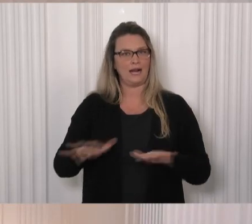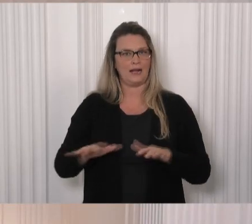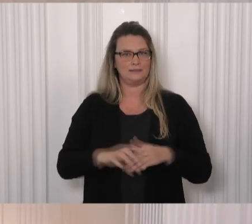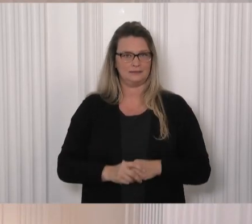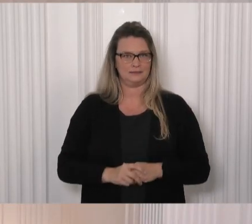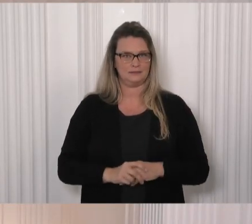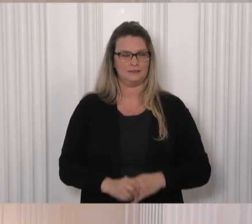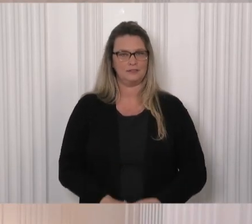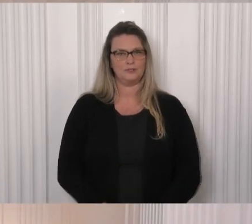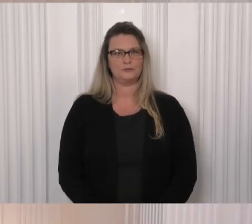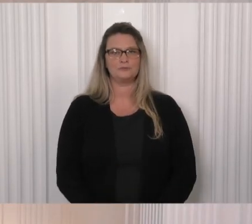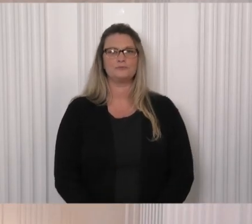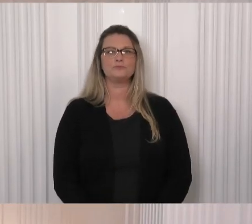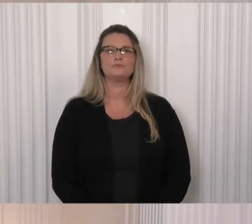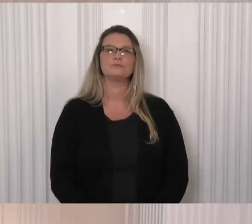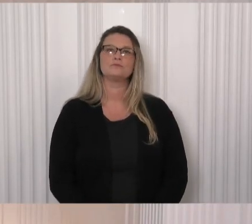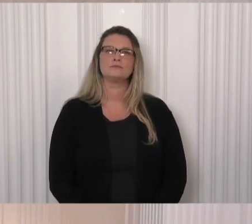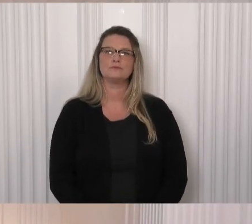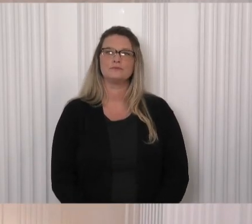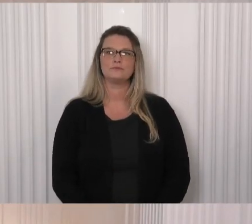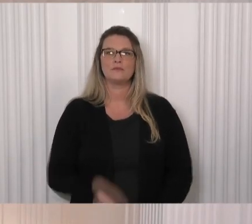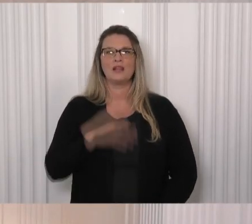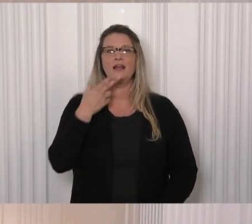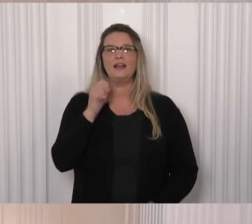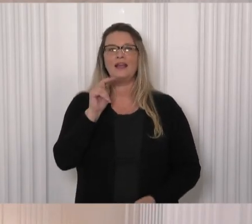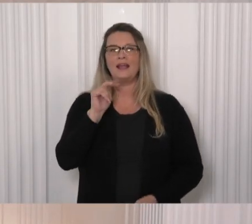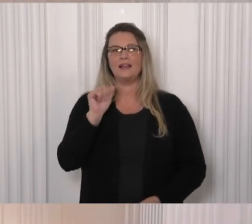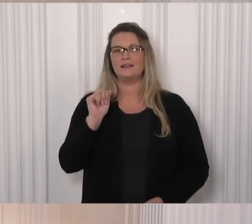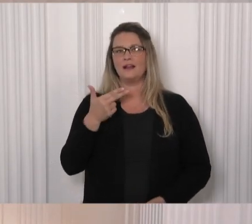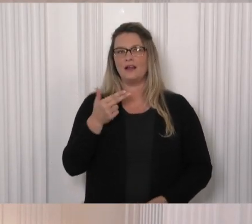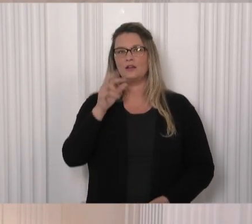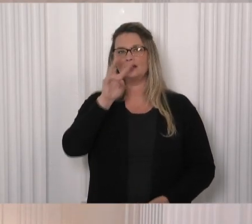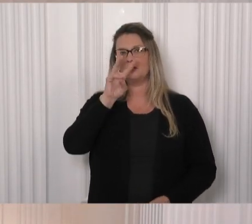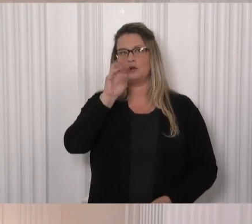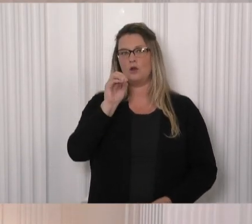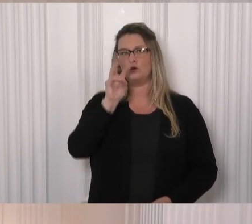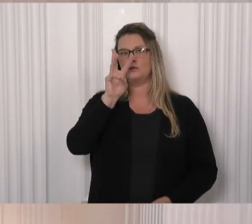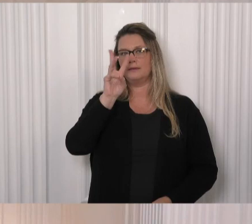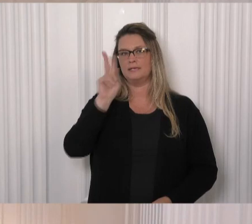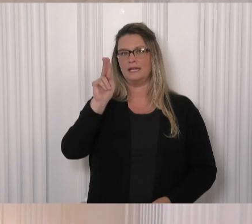Okay, thank you, Charles. Up next, Hannah Getz with WOWK.